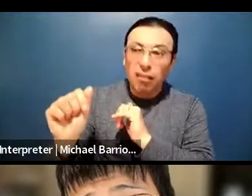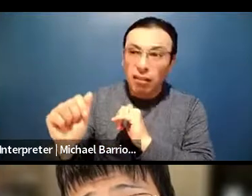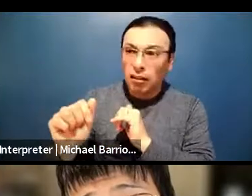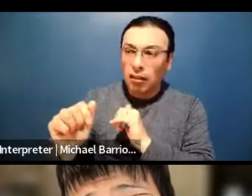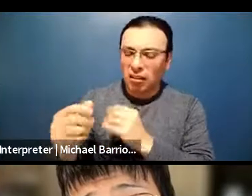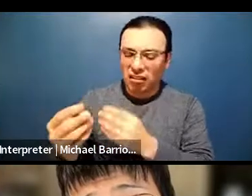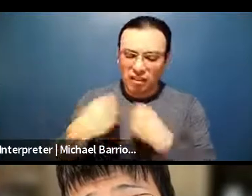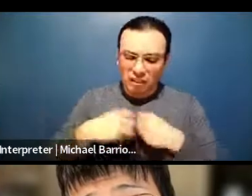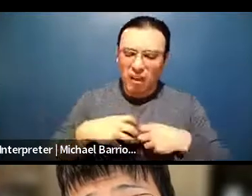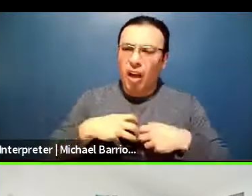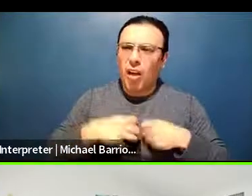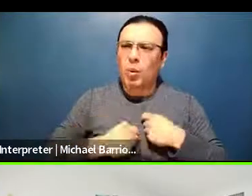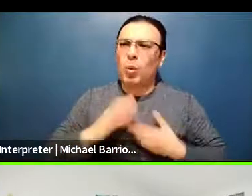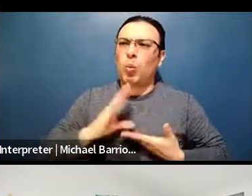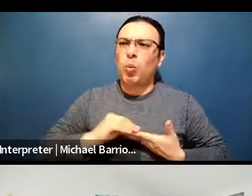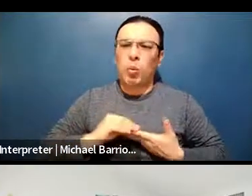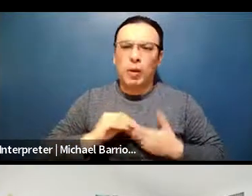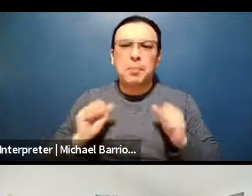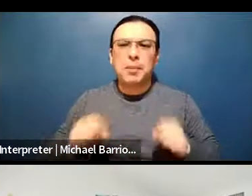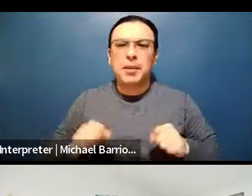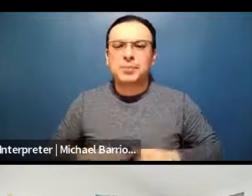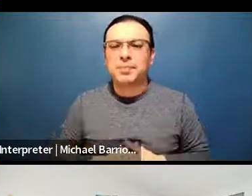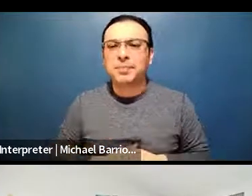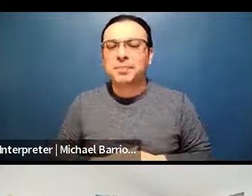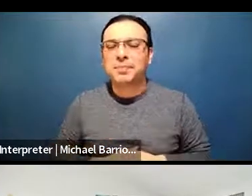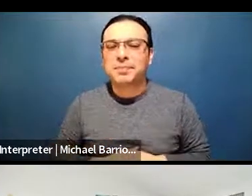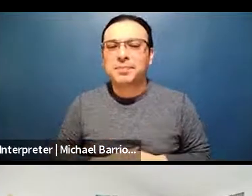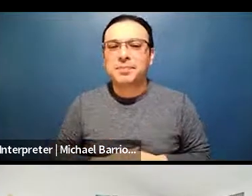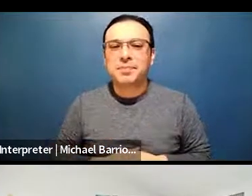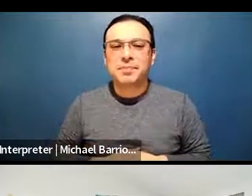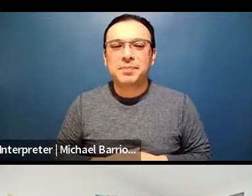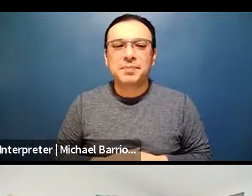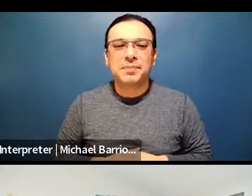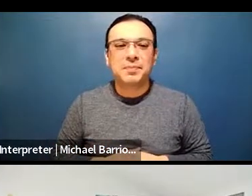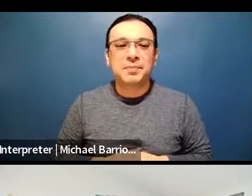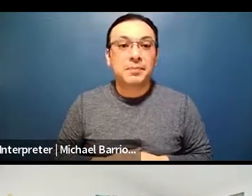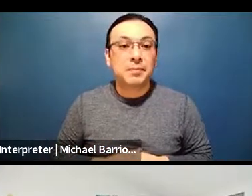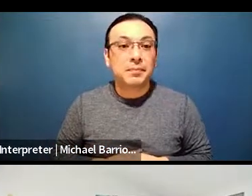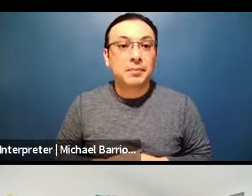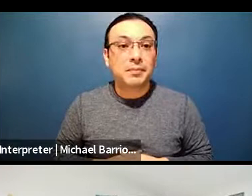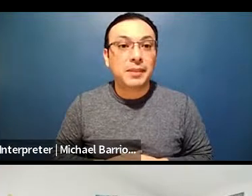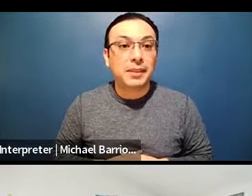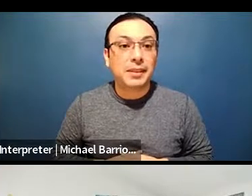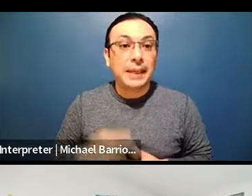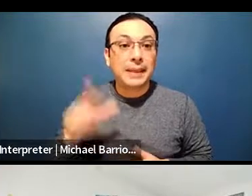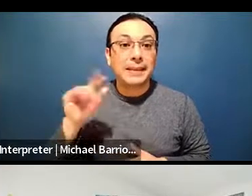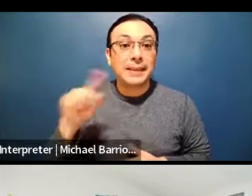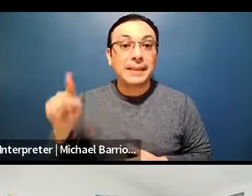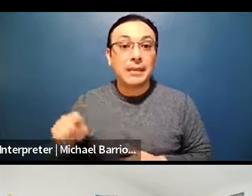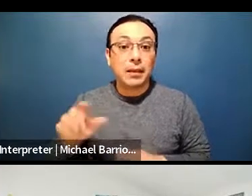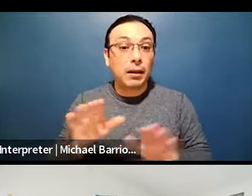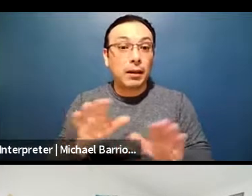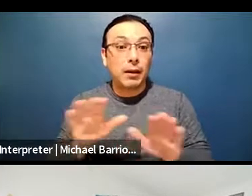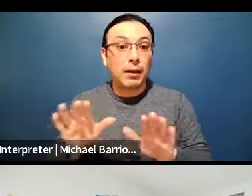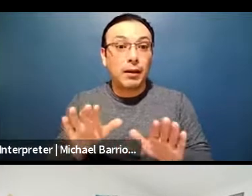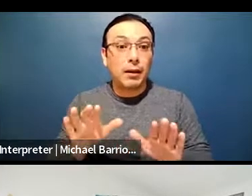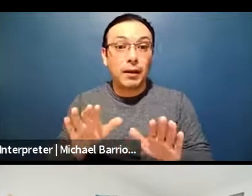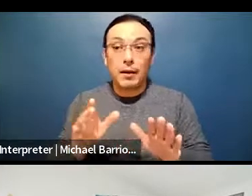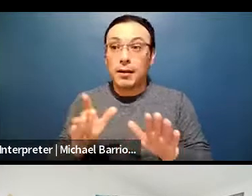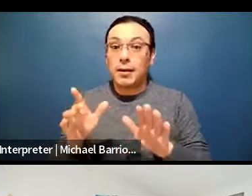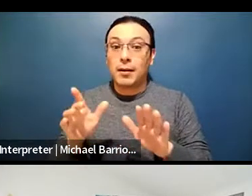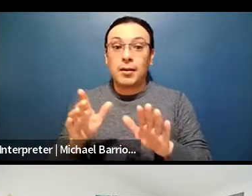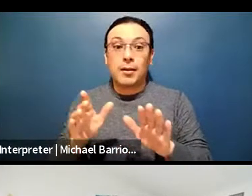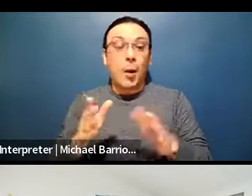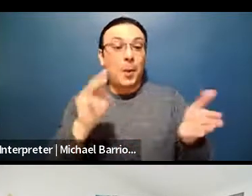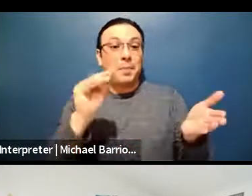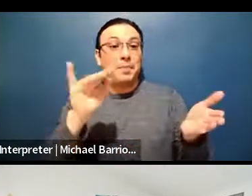Can I also say sorry, are we done? I'm sorry to interrupt. Mia, you can certainly finish your